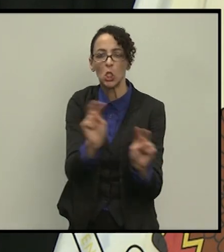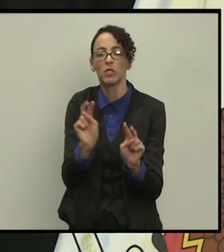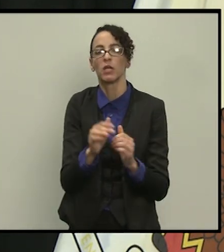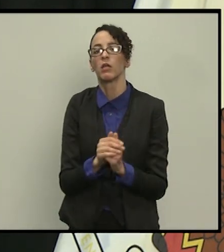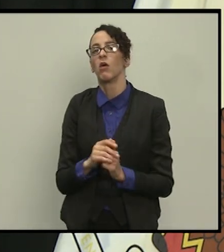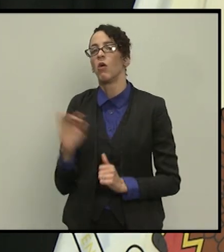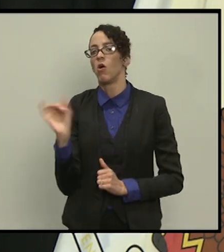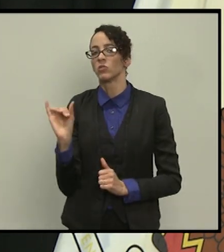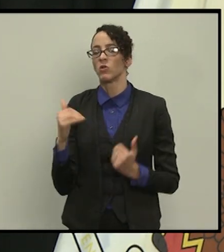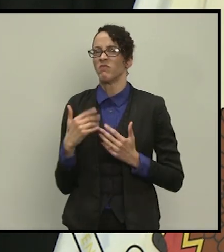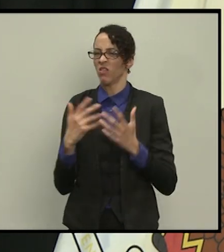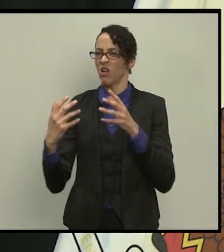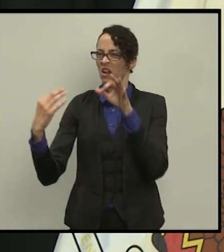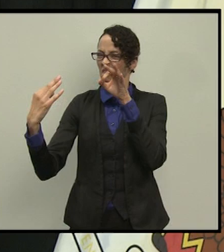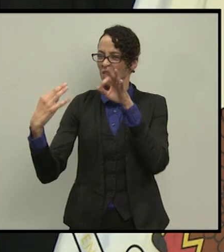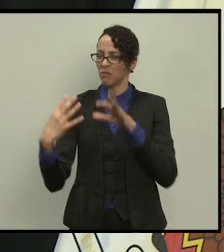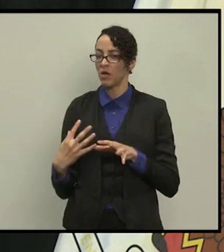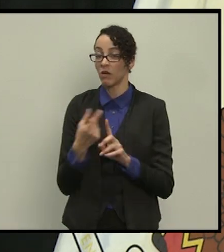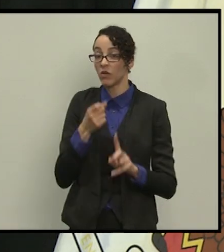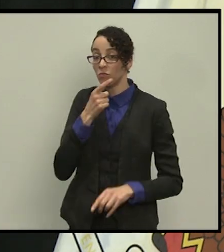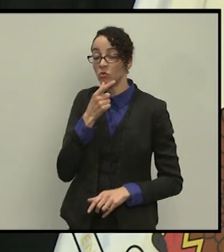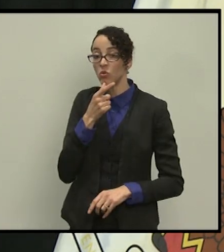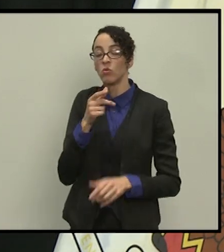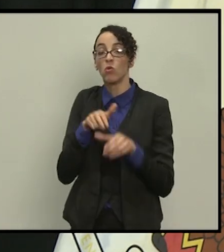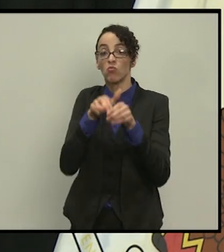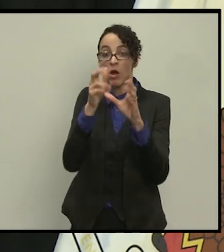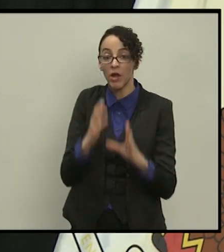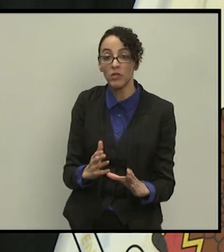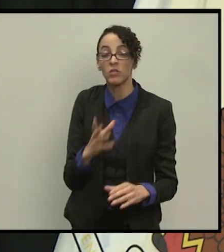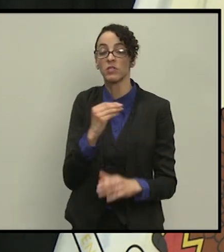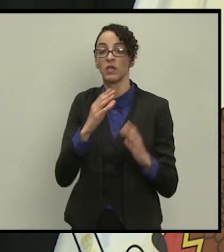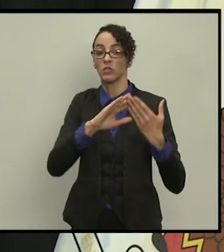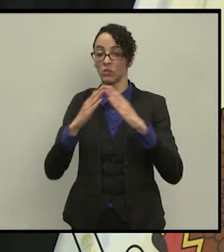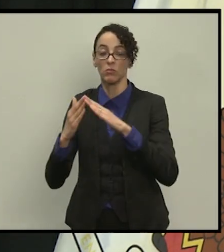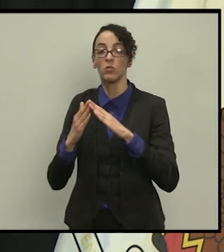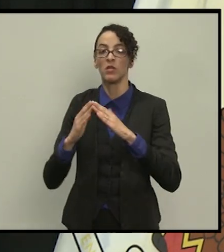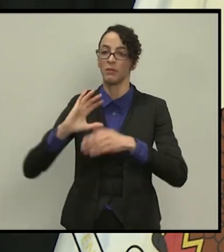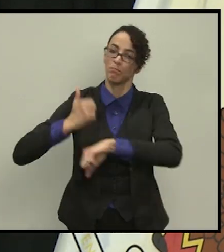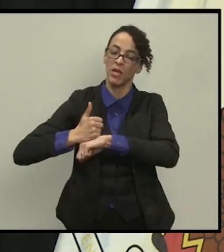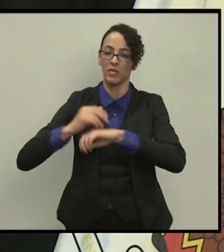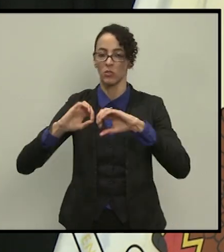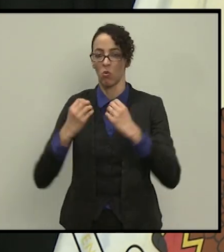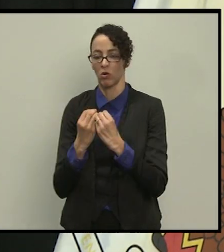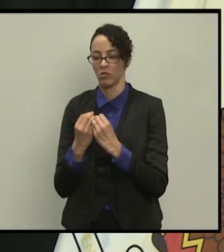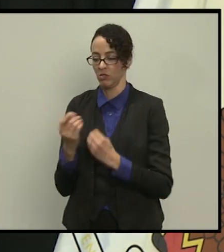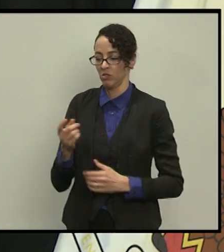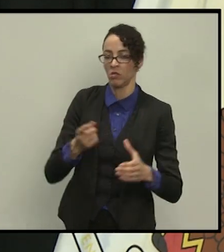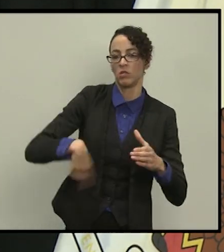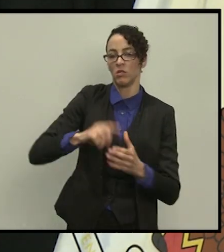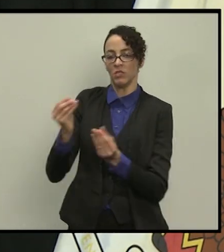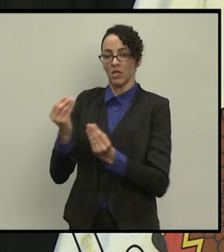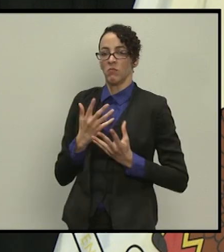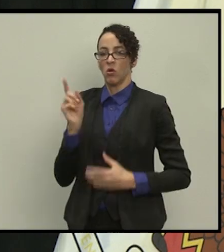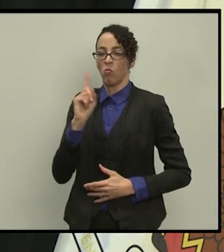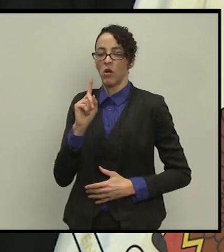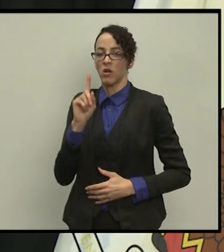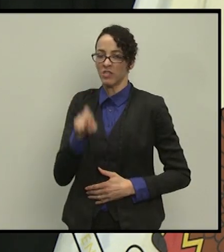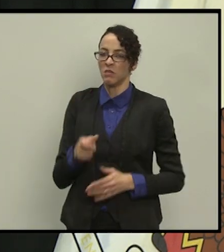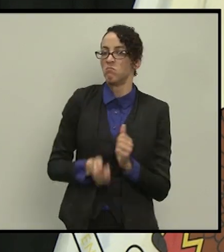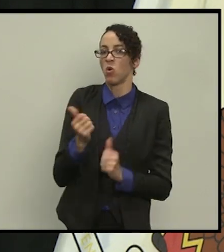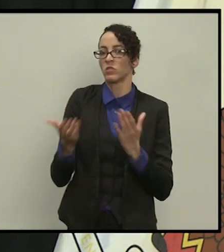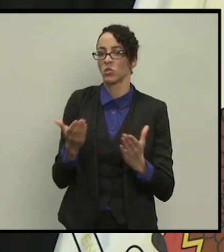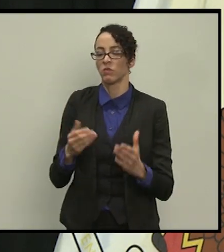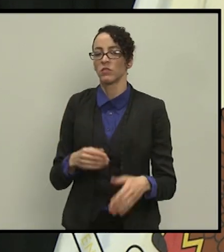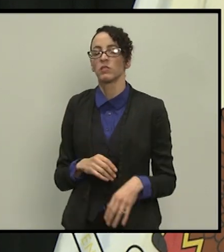riders and from various community-based organizations about where service was needed the most. So the 5 lines that we're going to be bringing